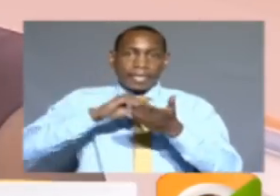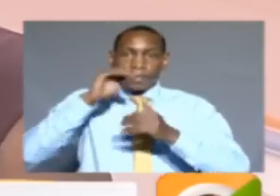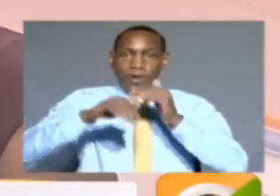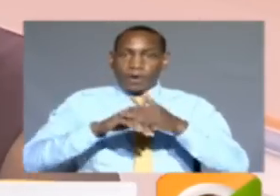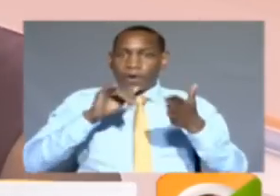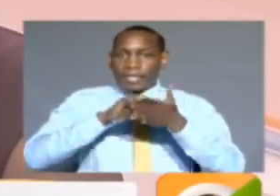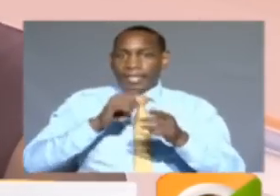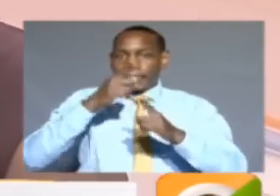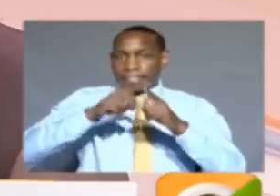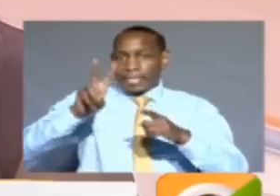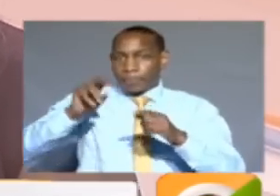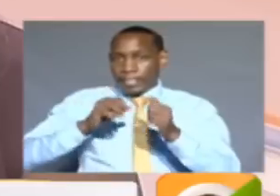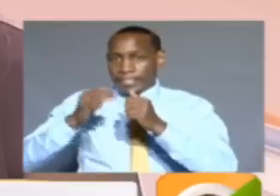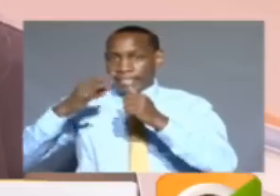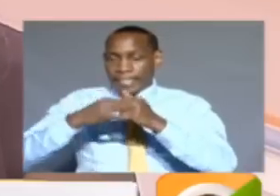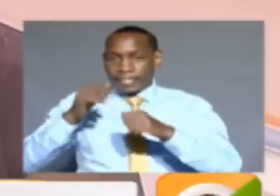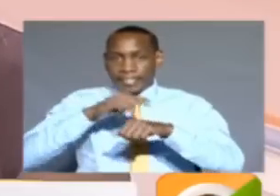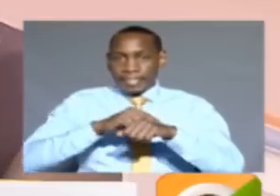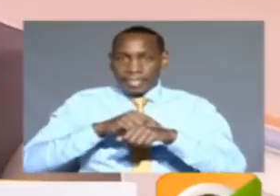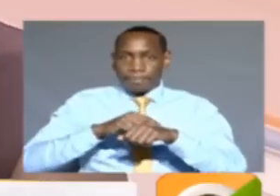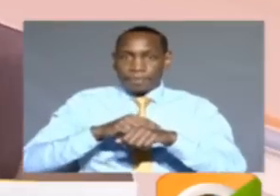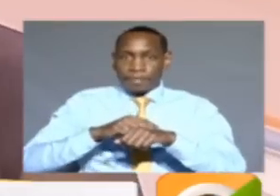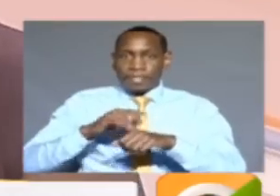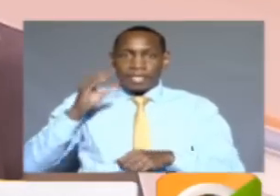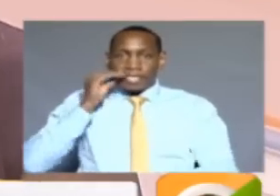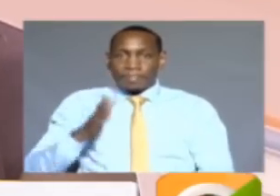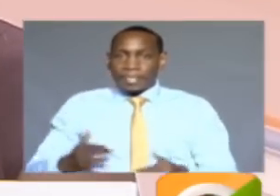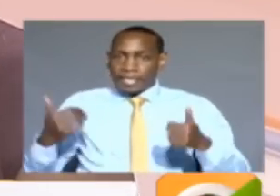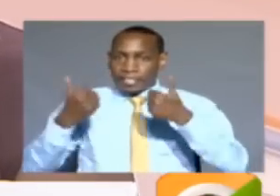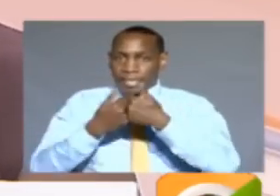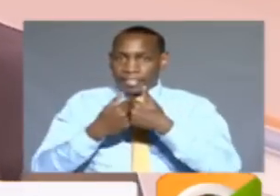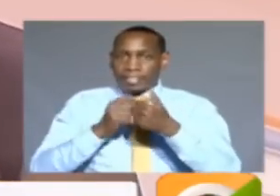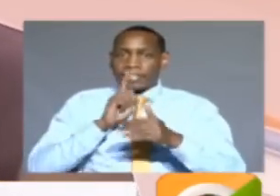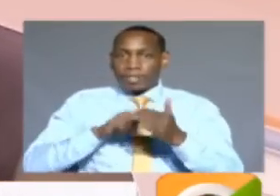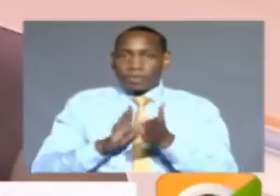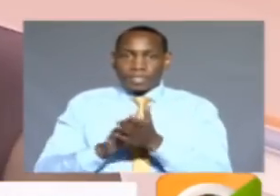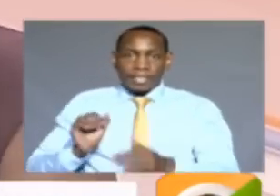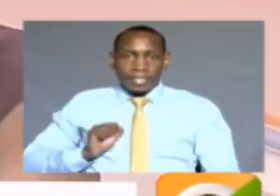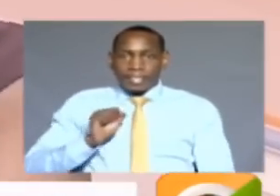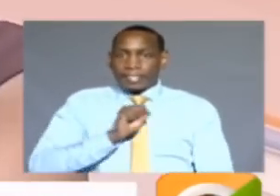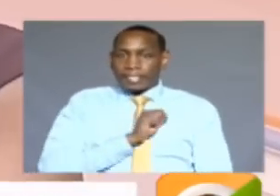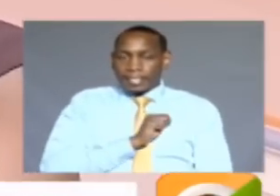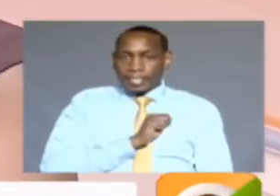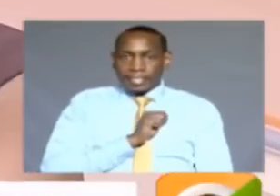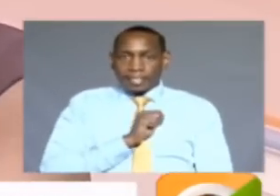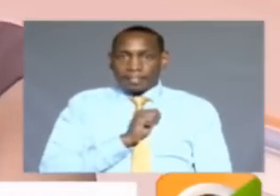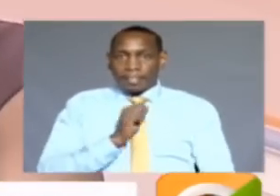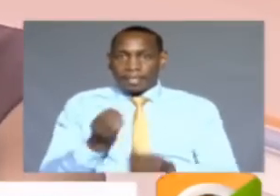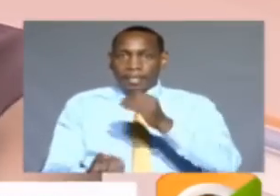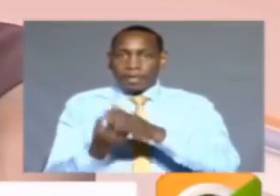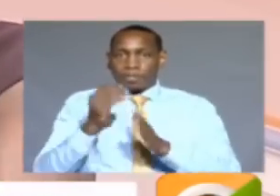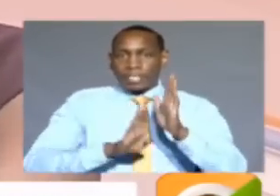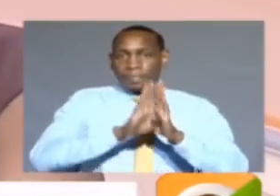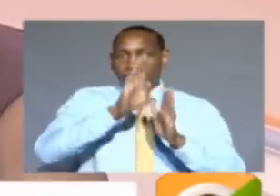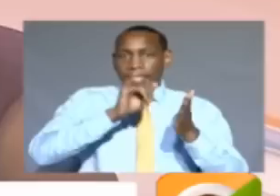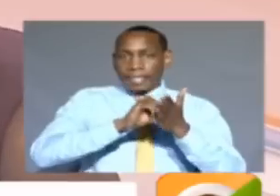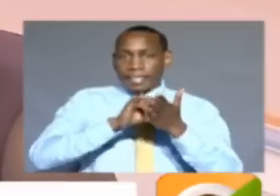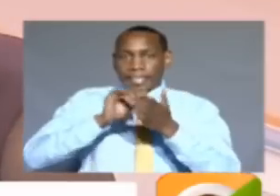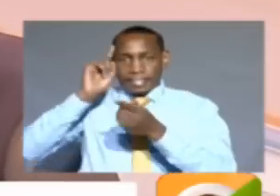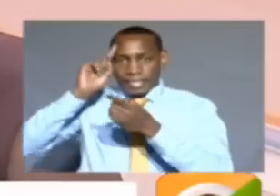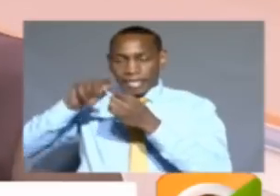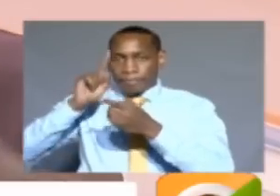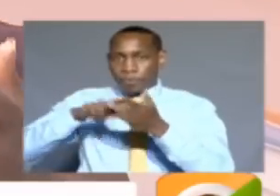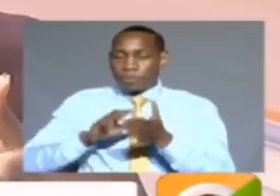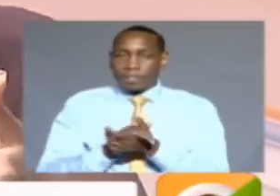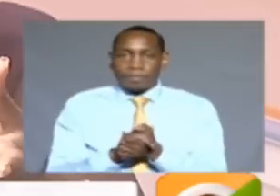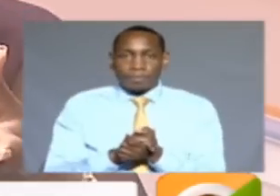in 2018, when Lusaka and Muturi clashed again, Muturi said the Senate was actually talking, originating bills that were not meant to be in mm-hmm. their